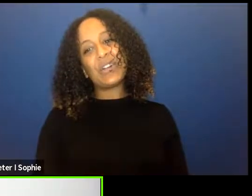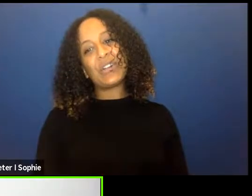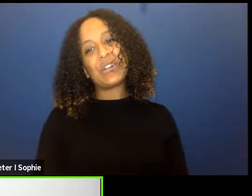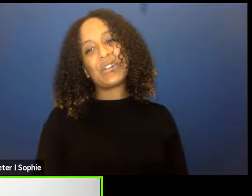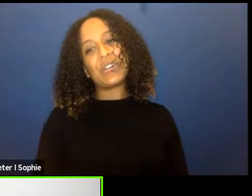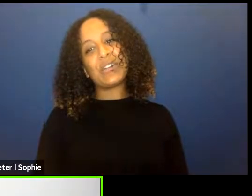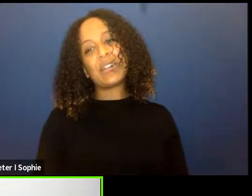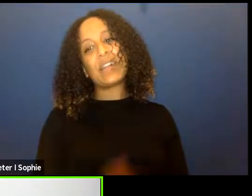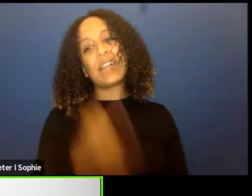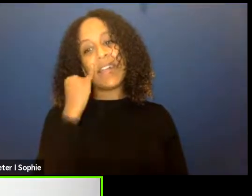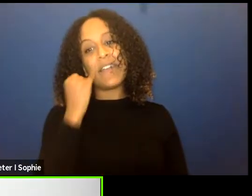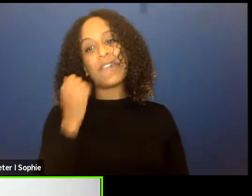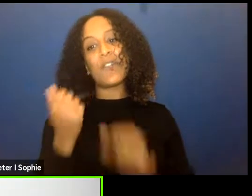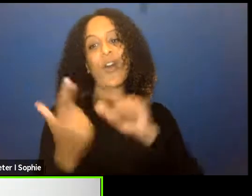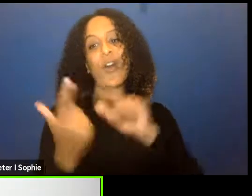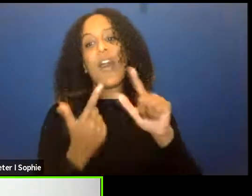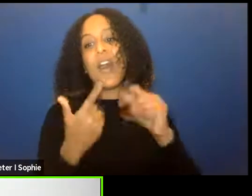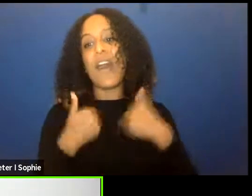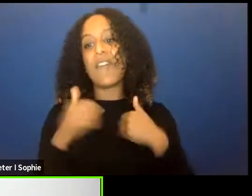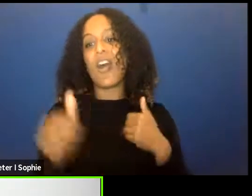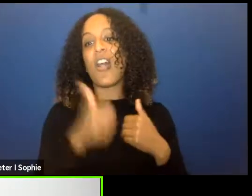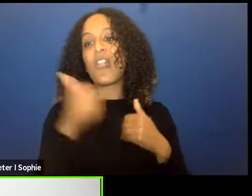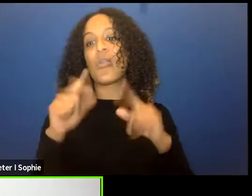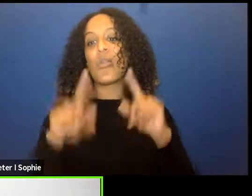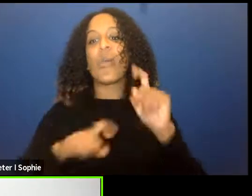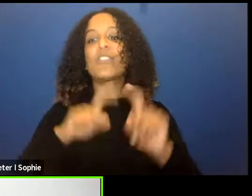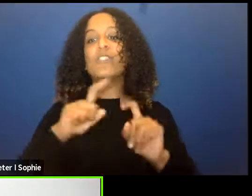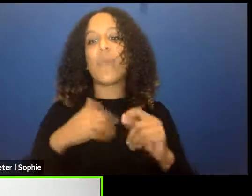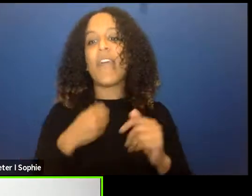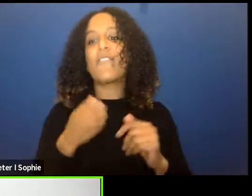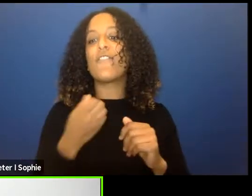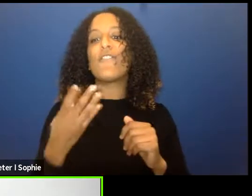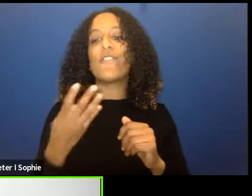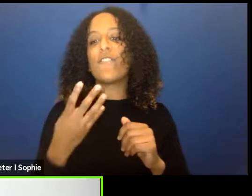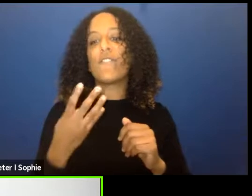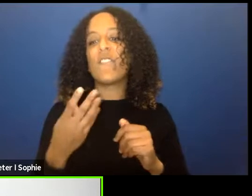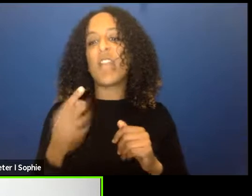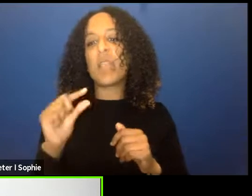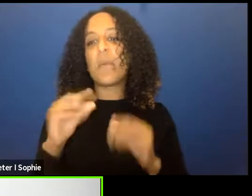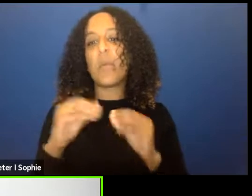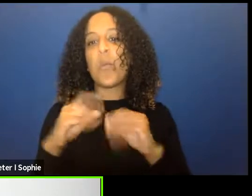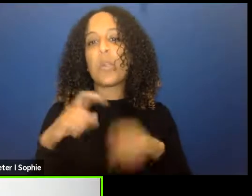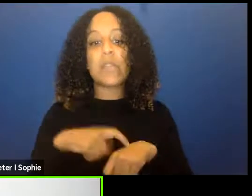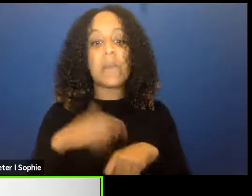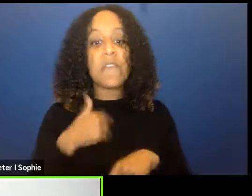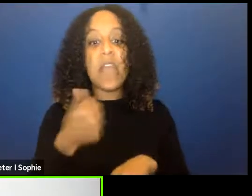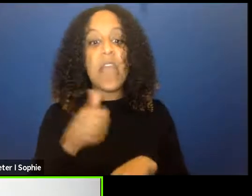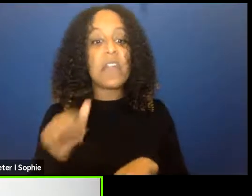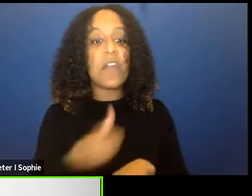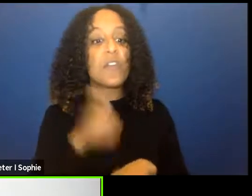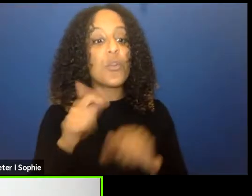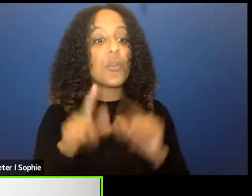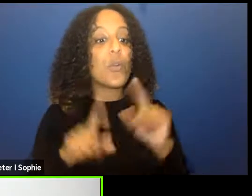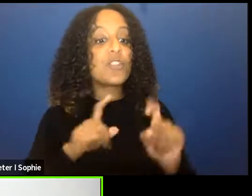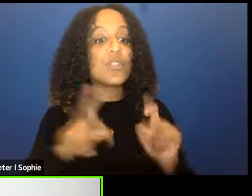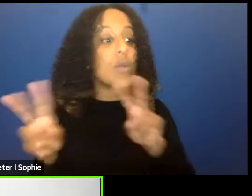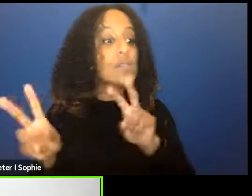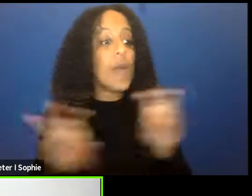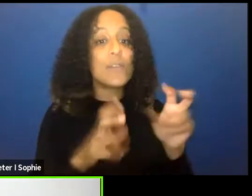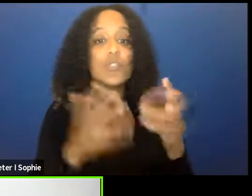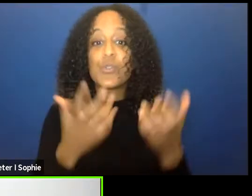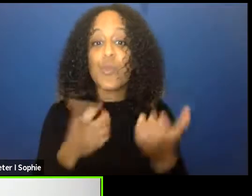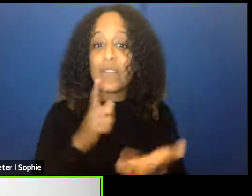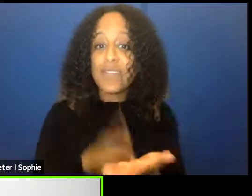if you all have other questions, we do have a little bit more time. So let us know if you have other questions or if you have other topics that you want us to